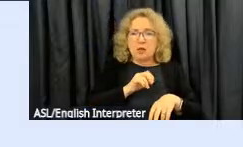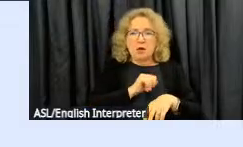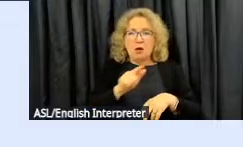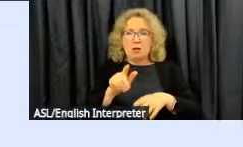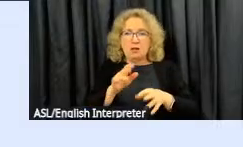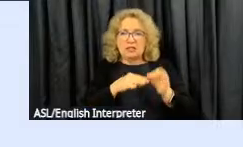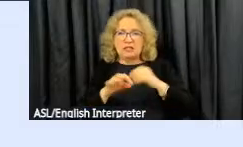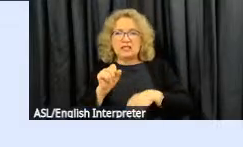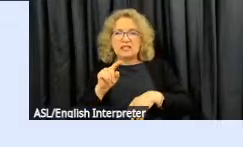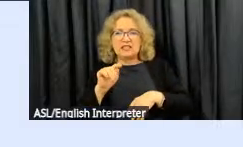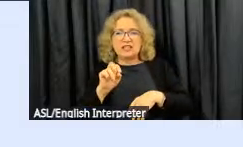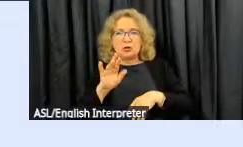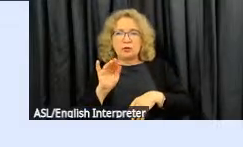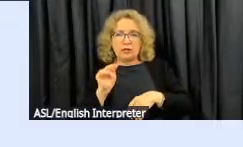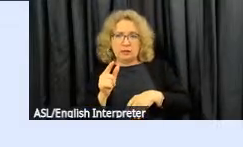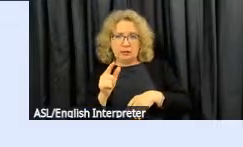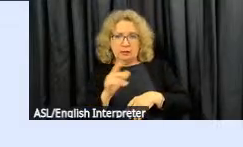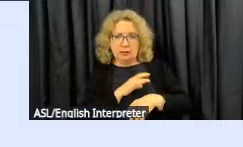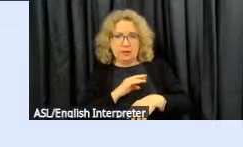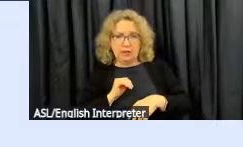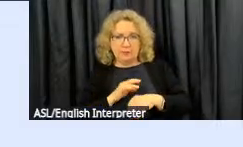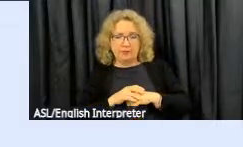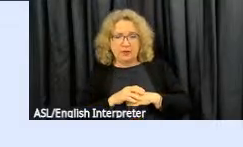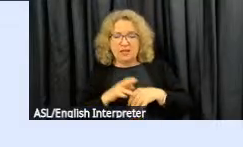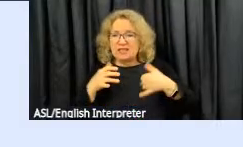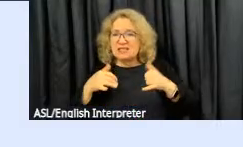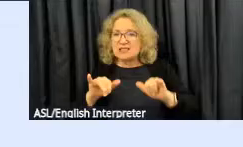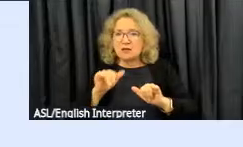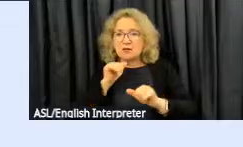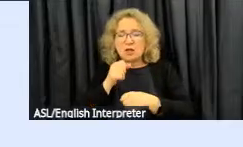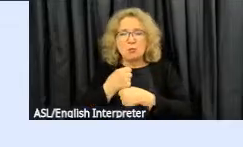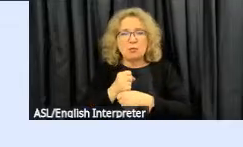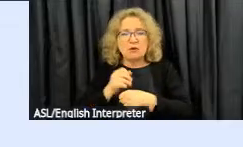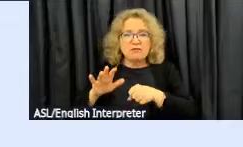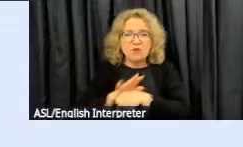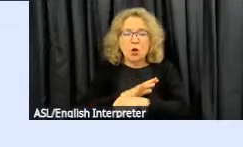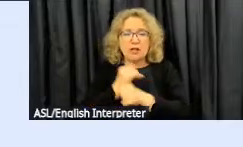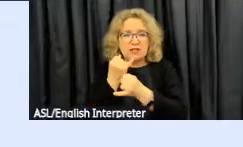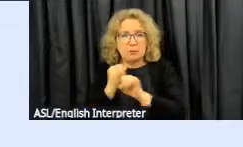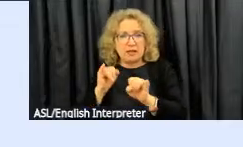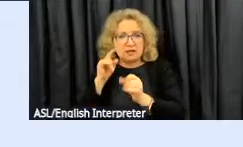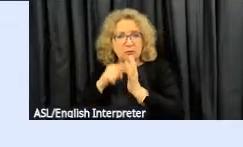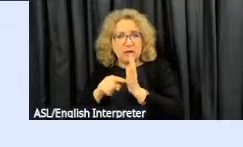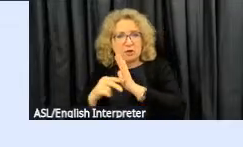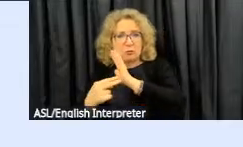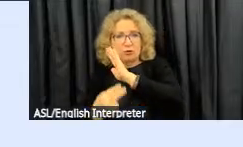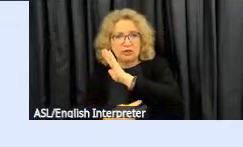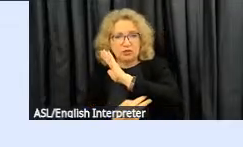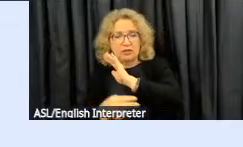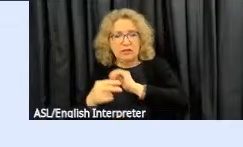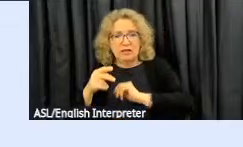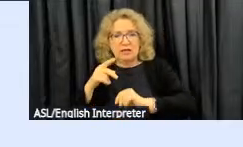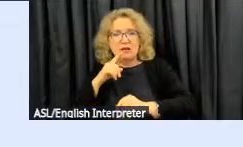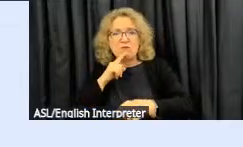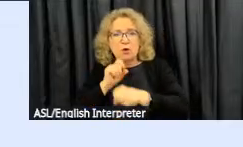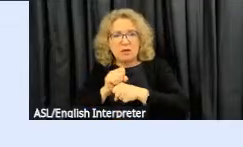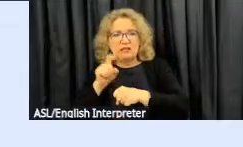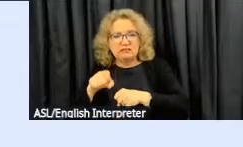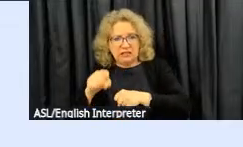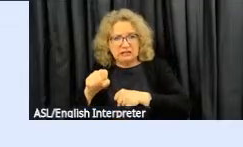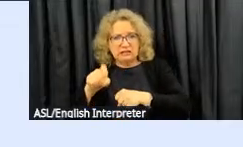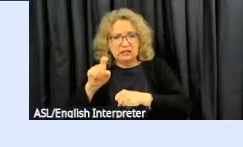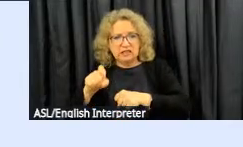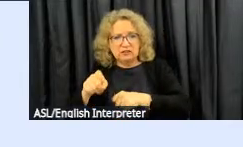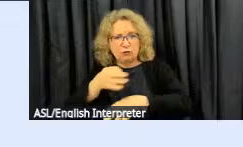have still not produced a full independent inspection of the bridge that it needs to be replaced. In